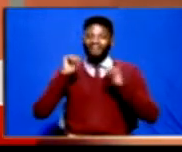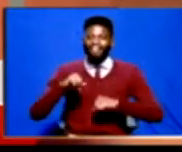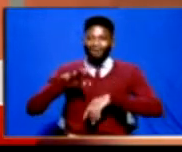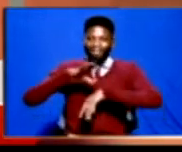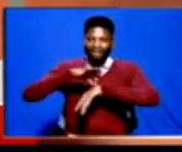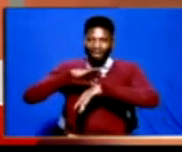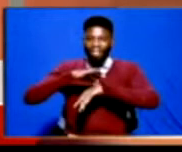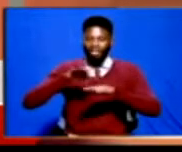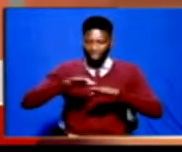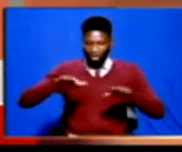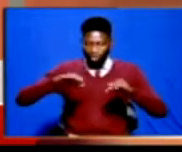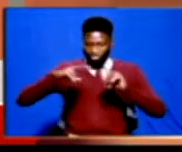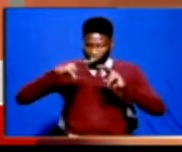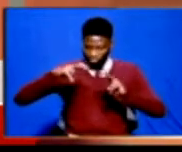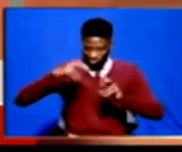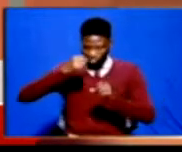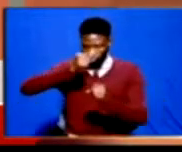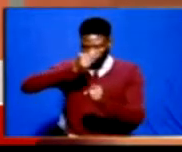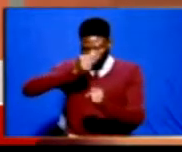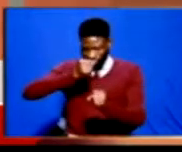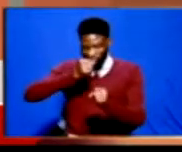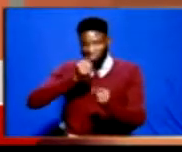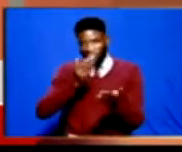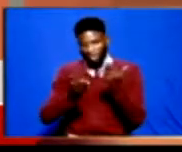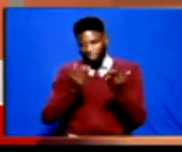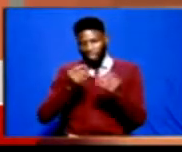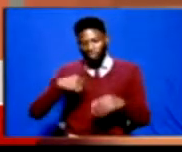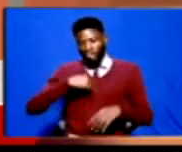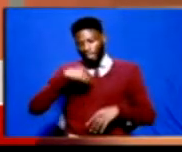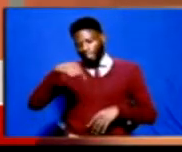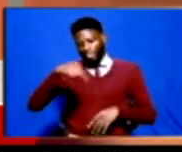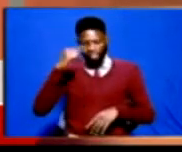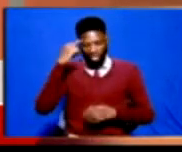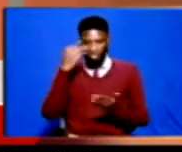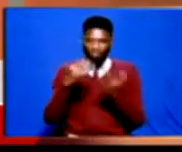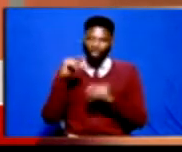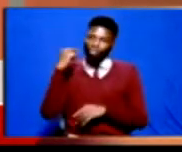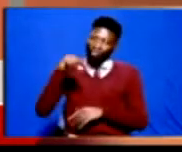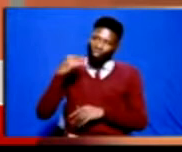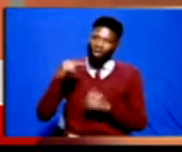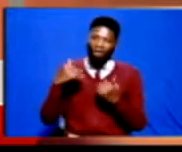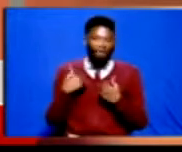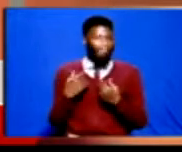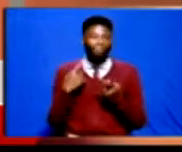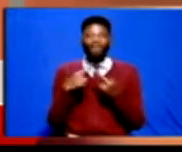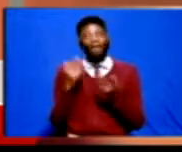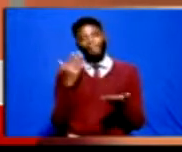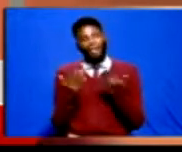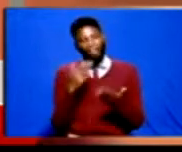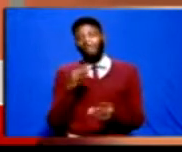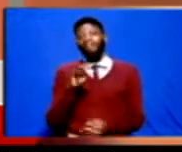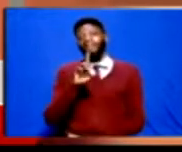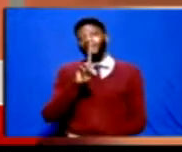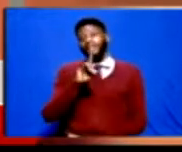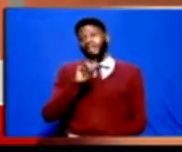think are anomalies on the ground that might indicate possibly there's probably gold here, there could be potentially diamonds, there could be